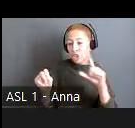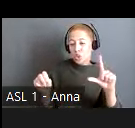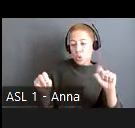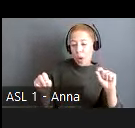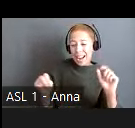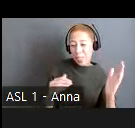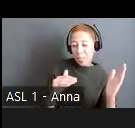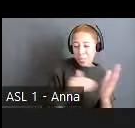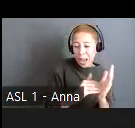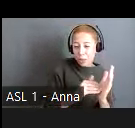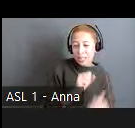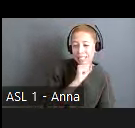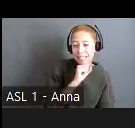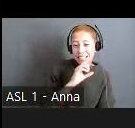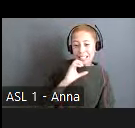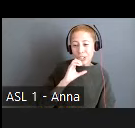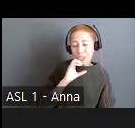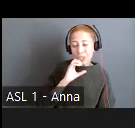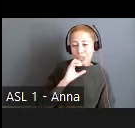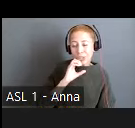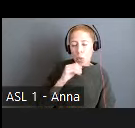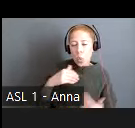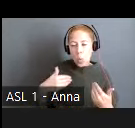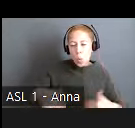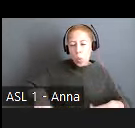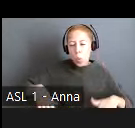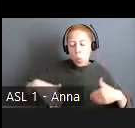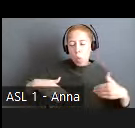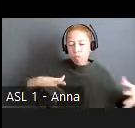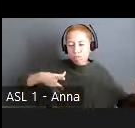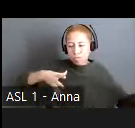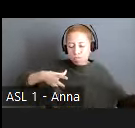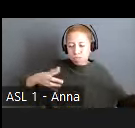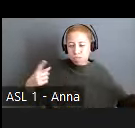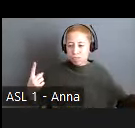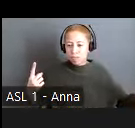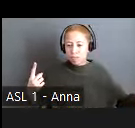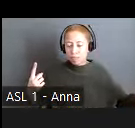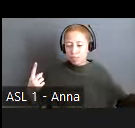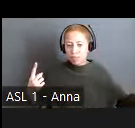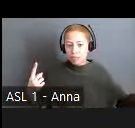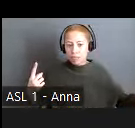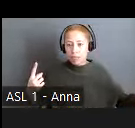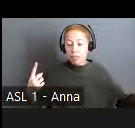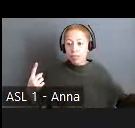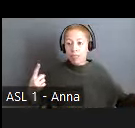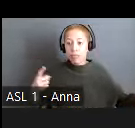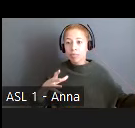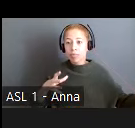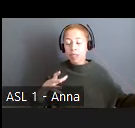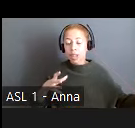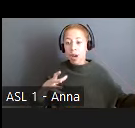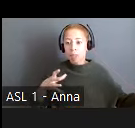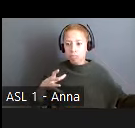21,000 seniors, almost a tenfold difference. And that number was getting